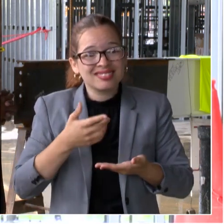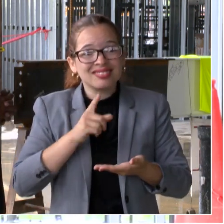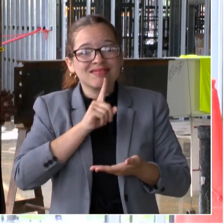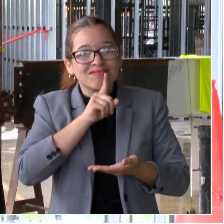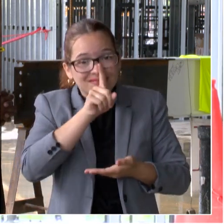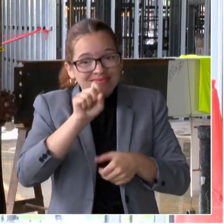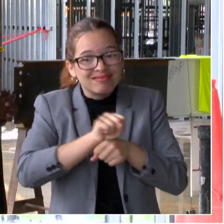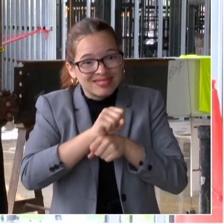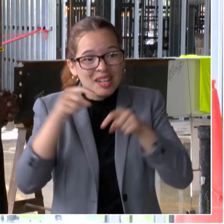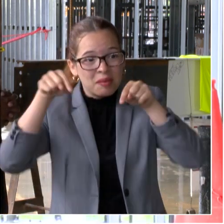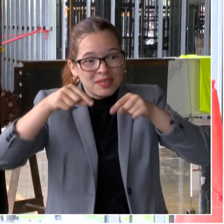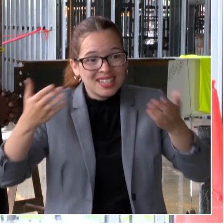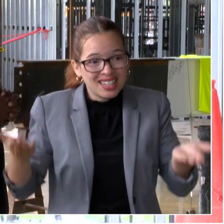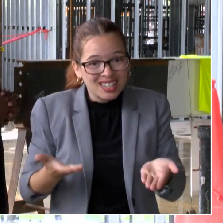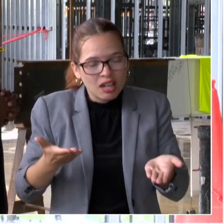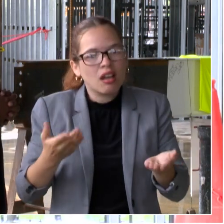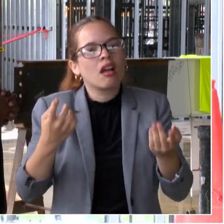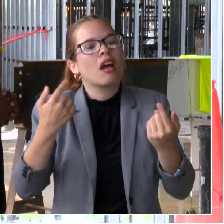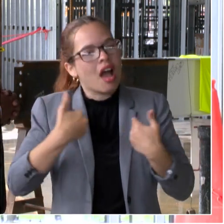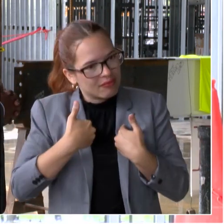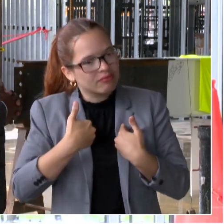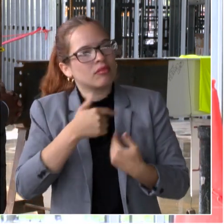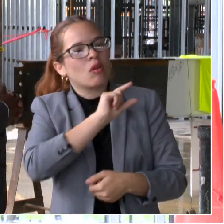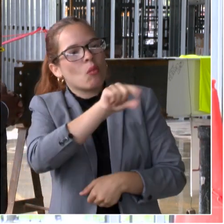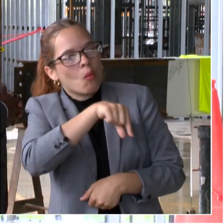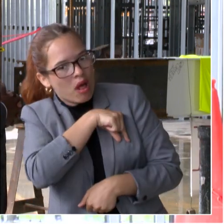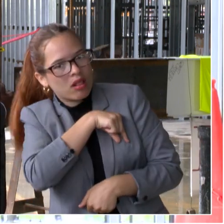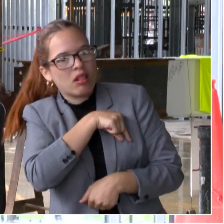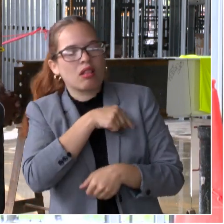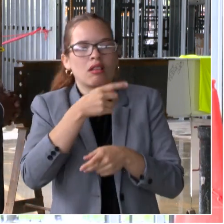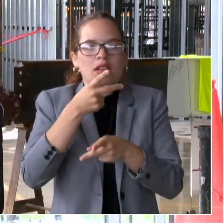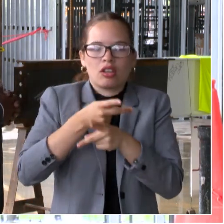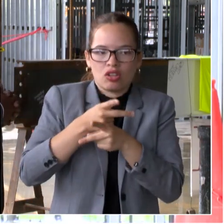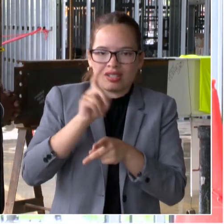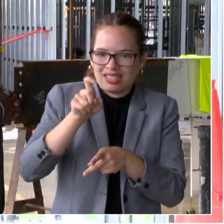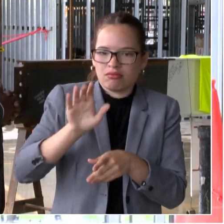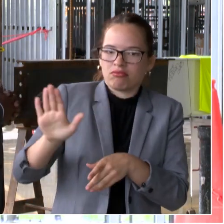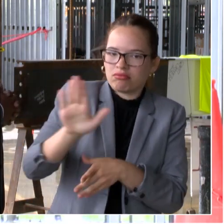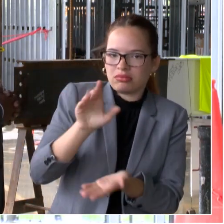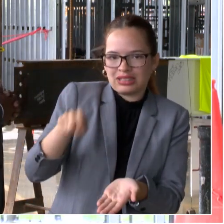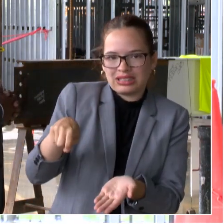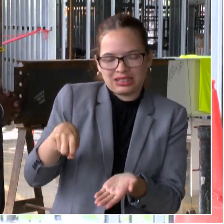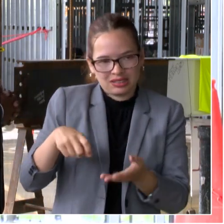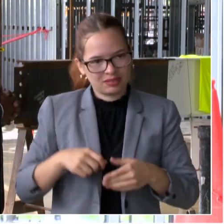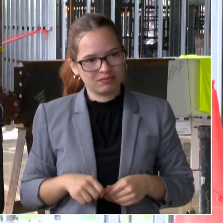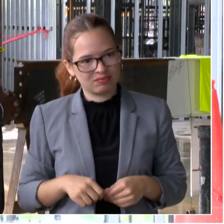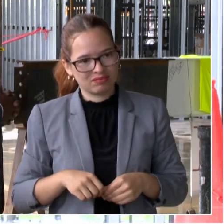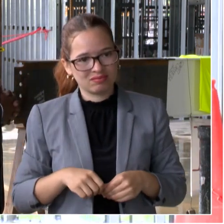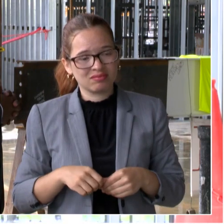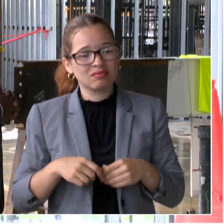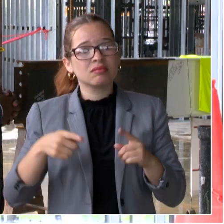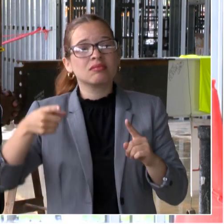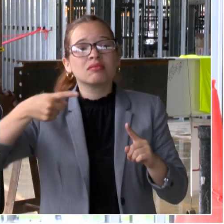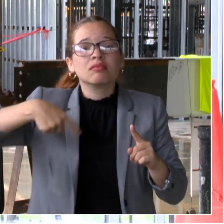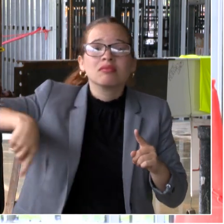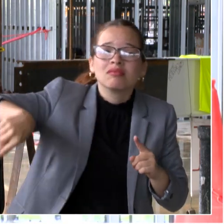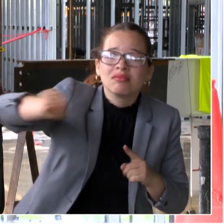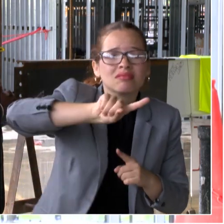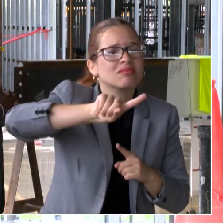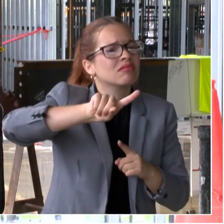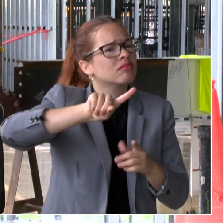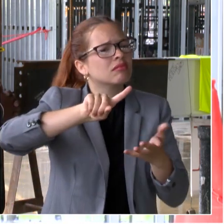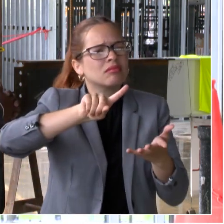Greater Southeast Hospital. We no longer have that name anymore, but we still have UMC. But we want to make sure that those